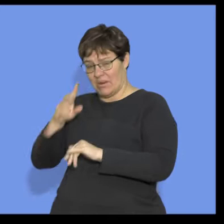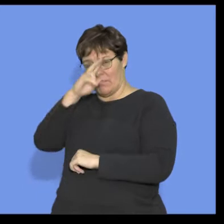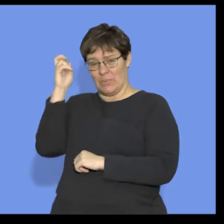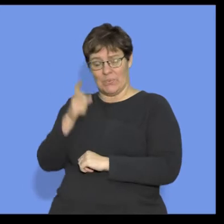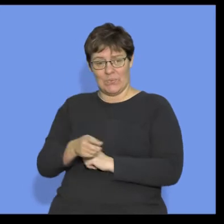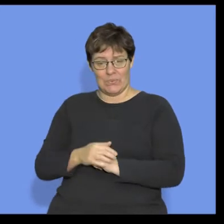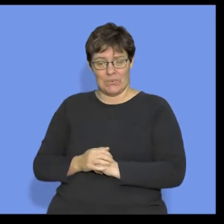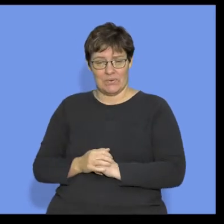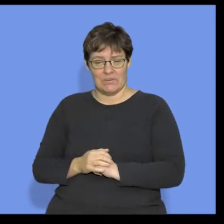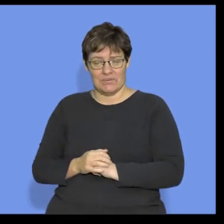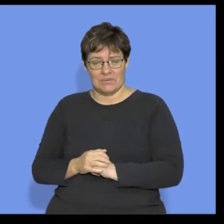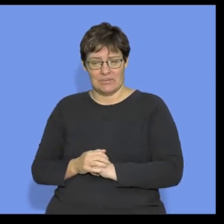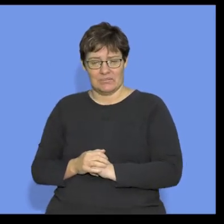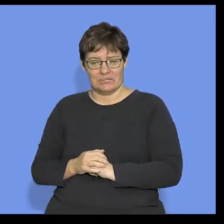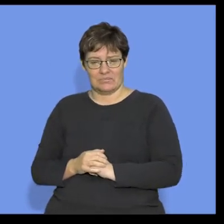blue.